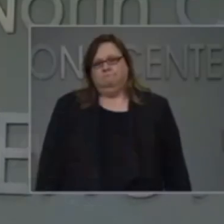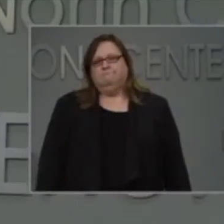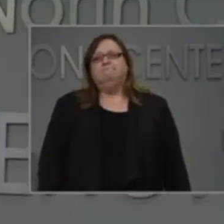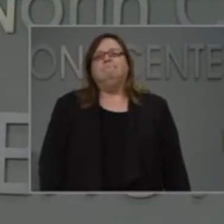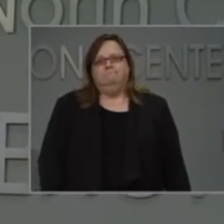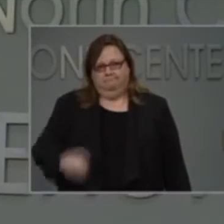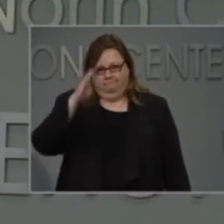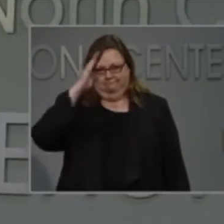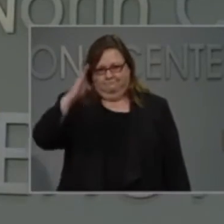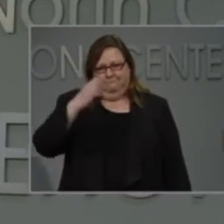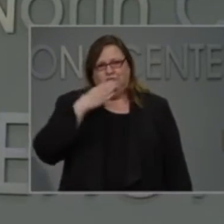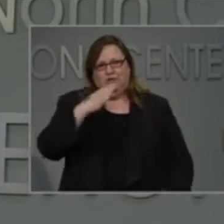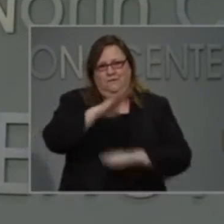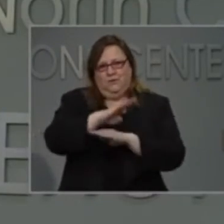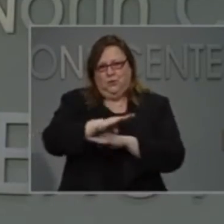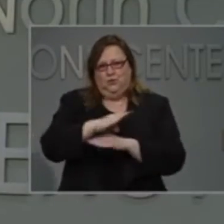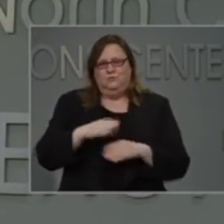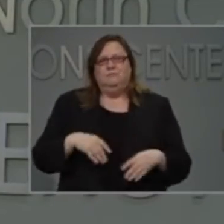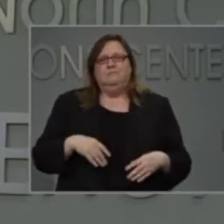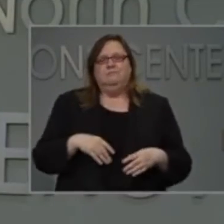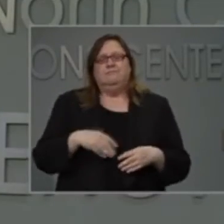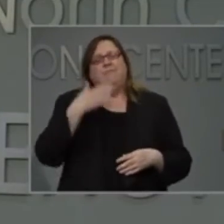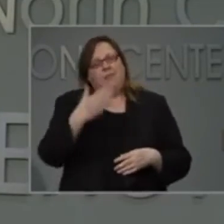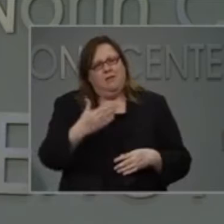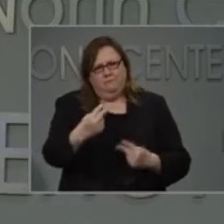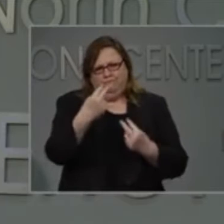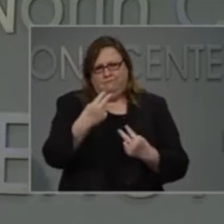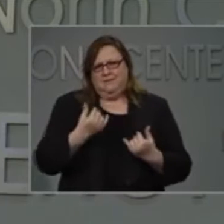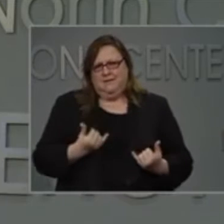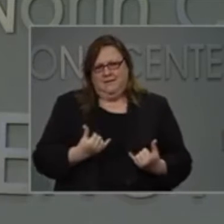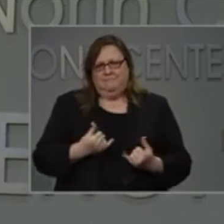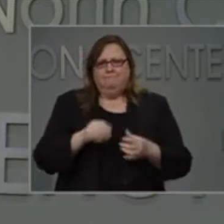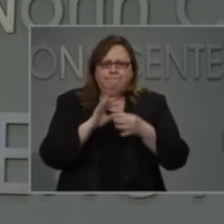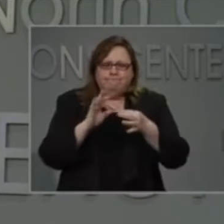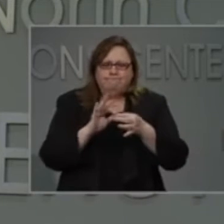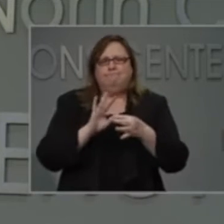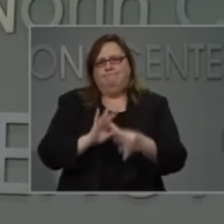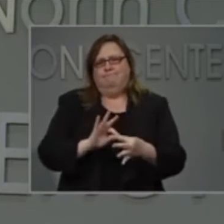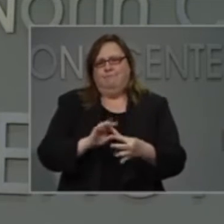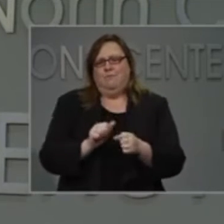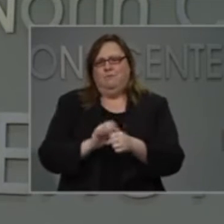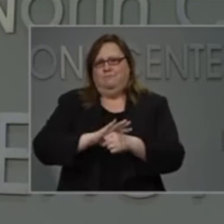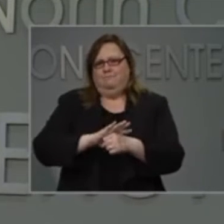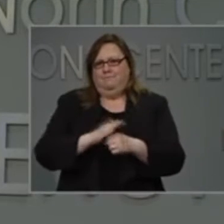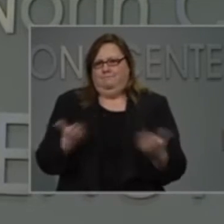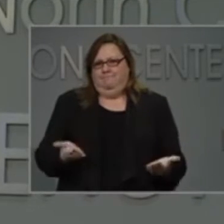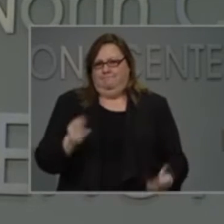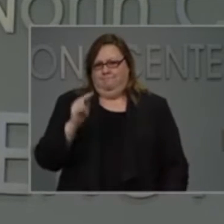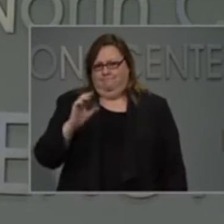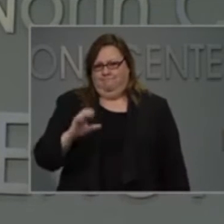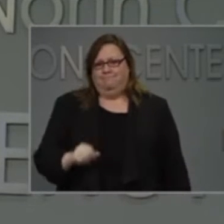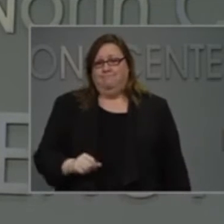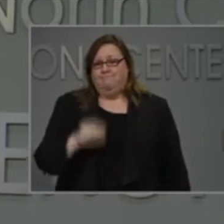Afternoon, everybody, and thank you for joining today's briefing on COVID-19 in North Carolina. As of today, we have